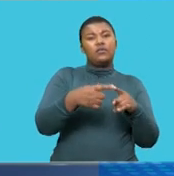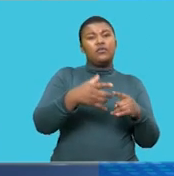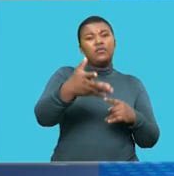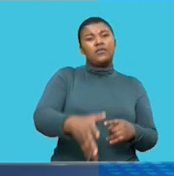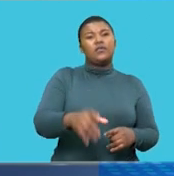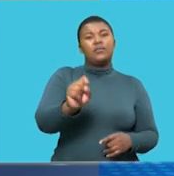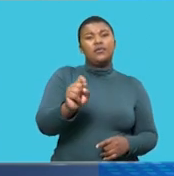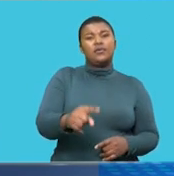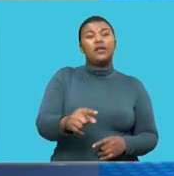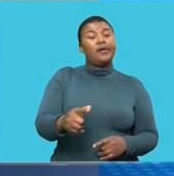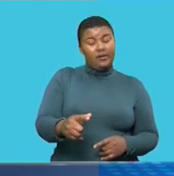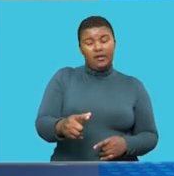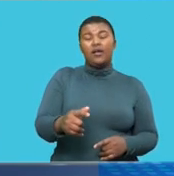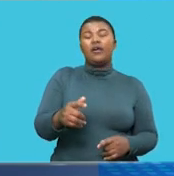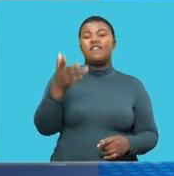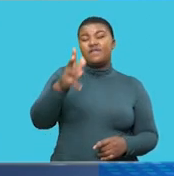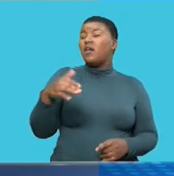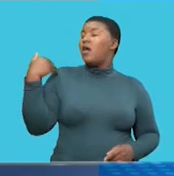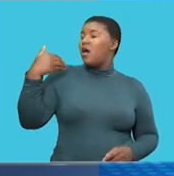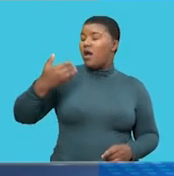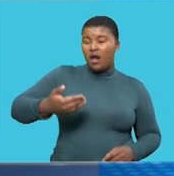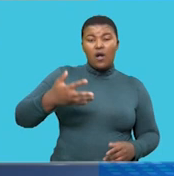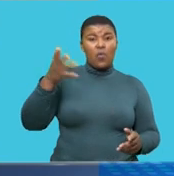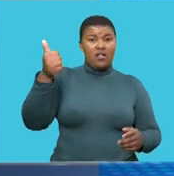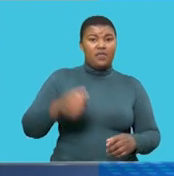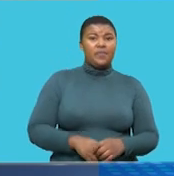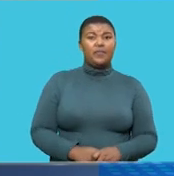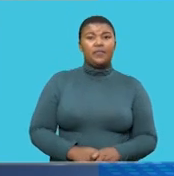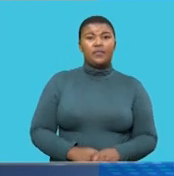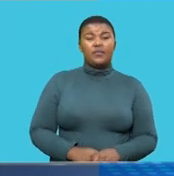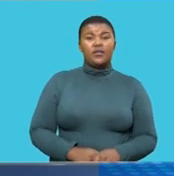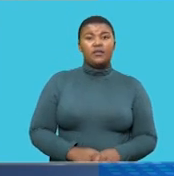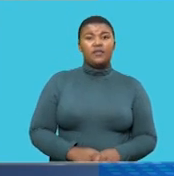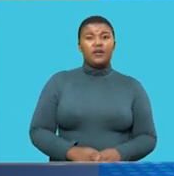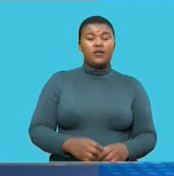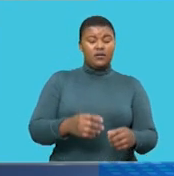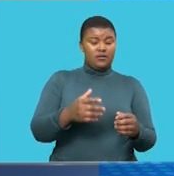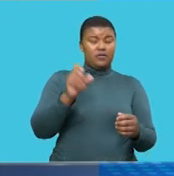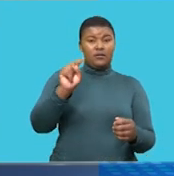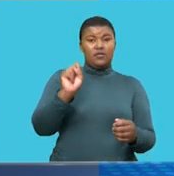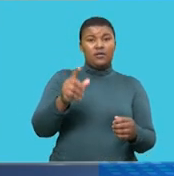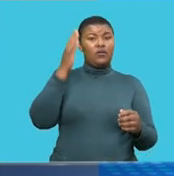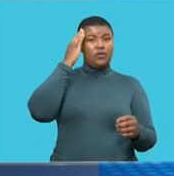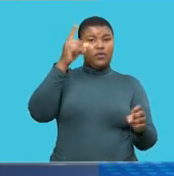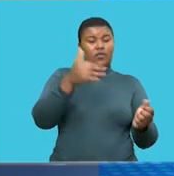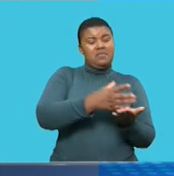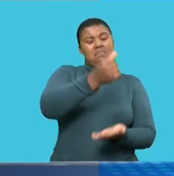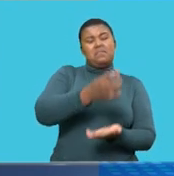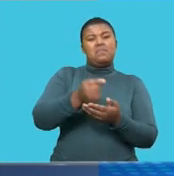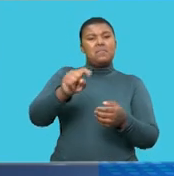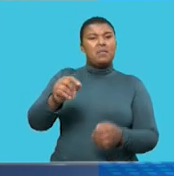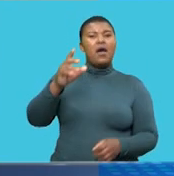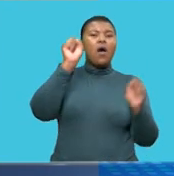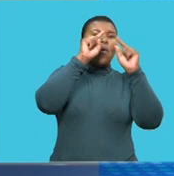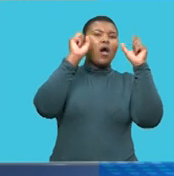as a whole, uniting the music industry as a whole, as you'd know that this is the only platform that recognizes